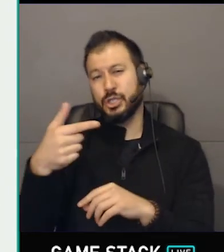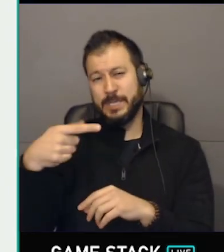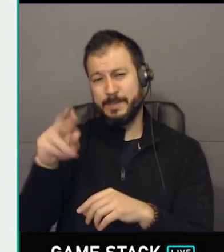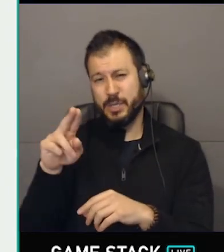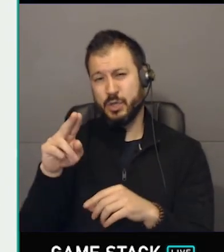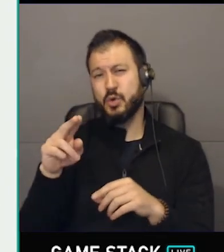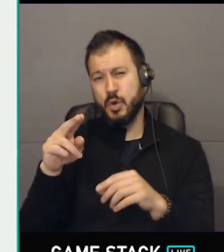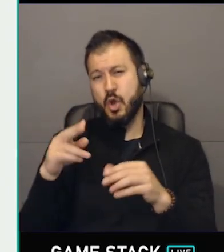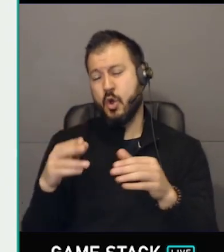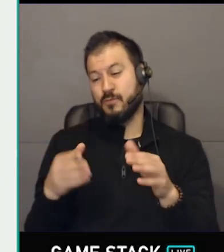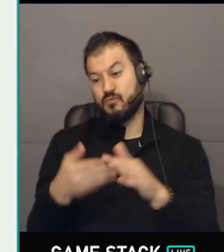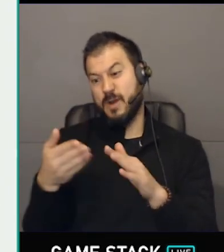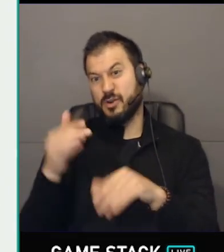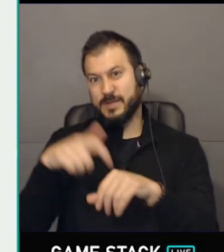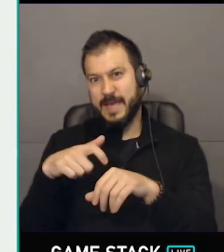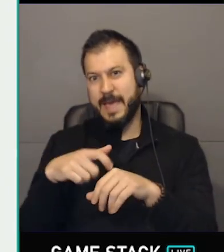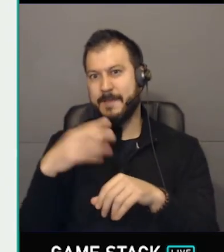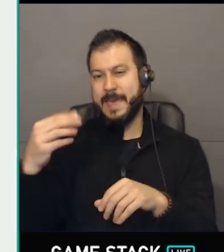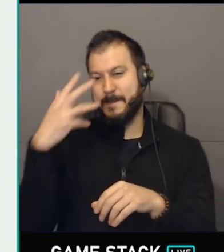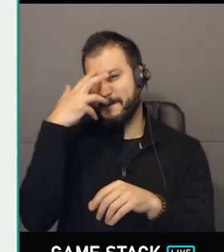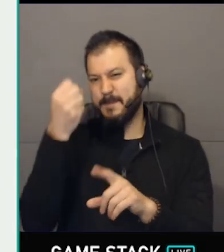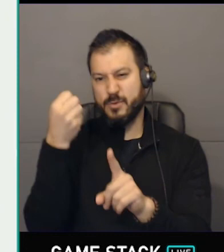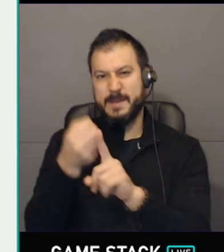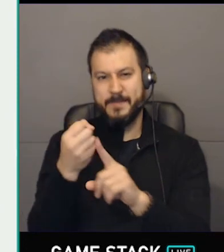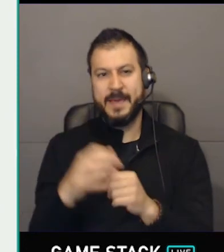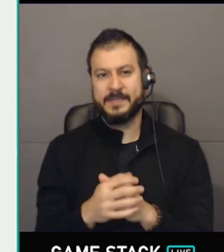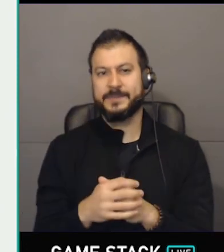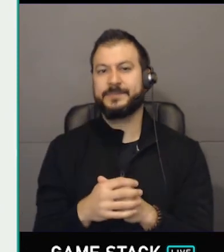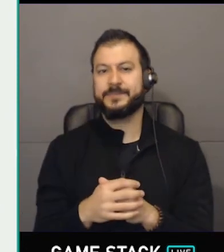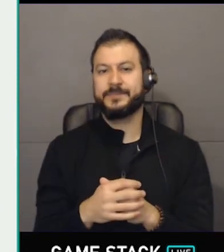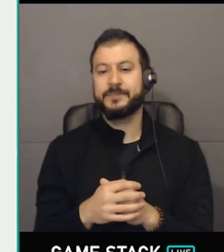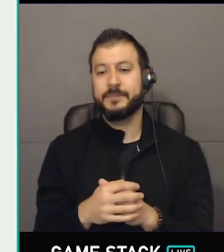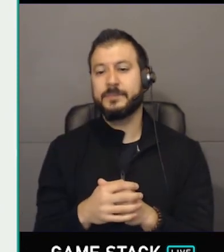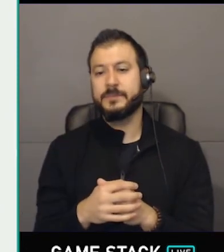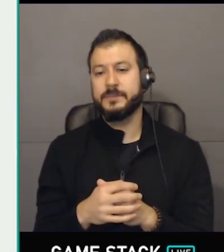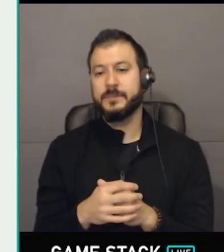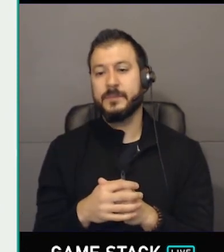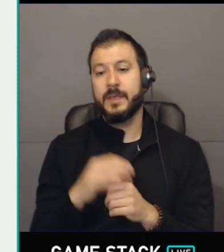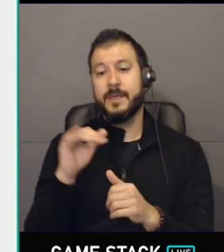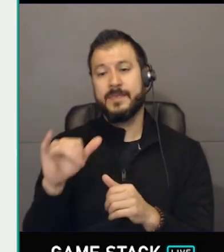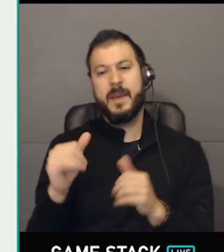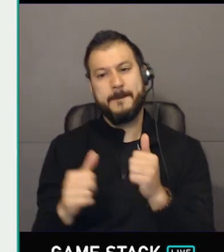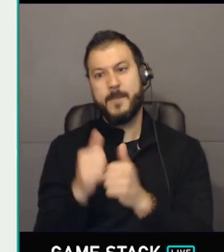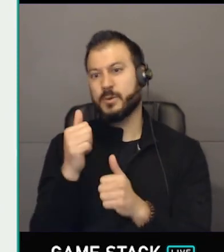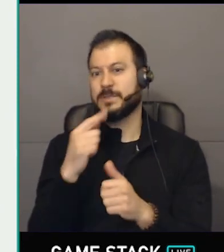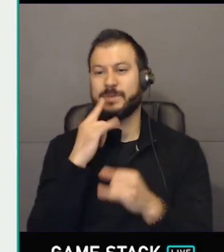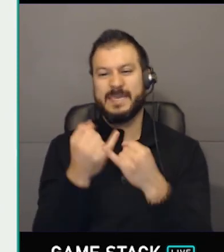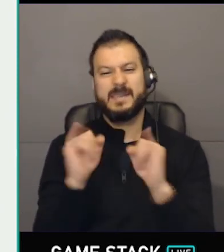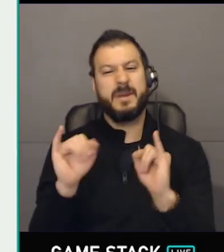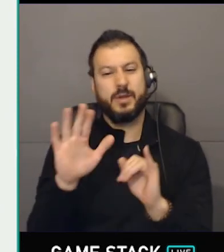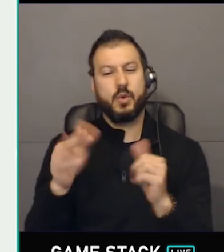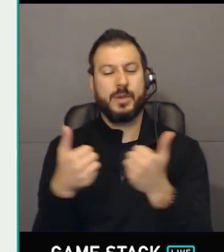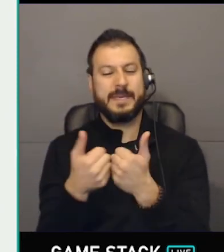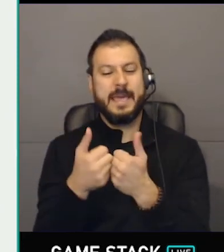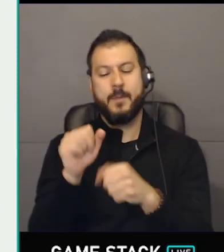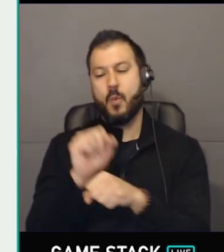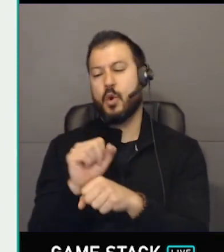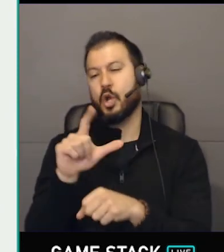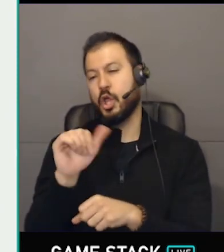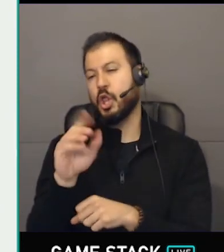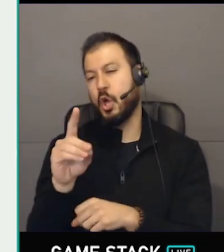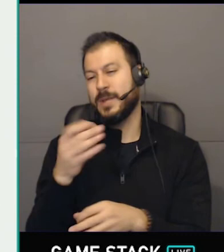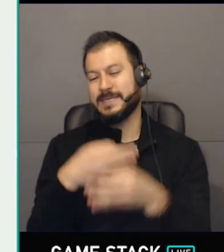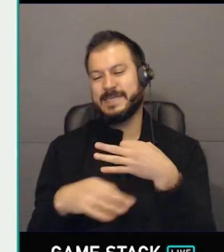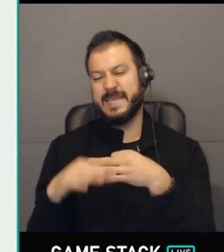that's needed for an additional HDR swap buffer. The render time overhead is mostly independent of your game's workload and instead